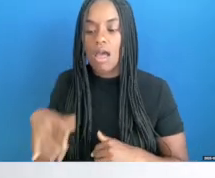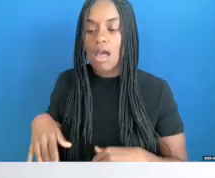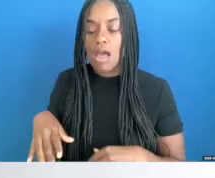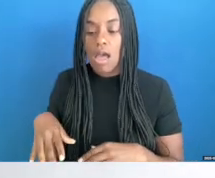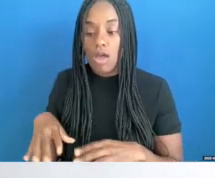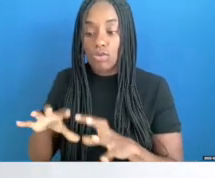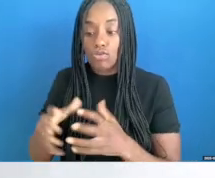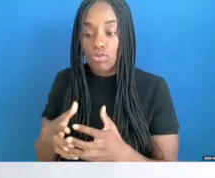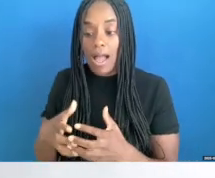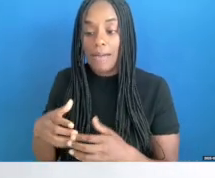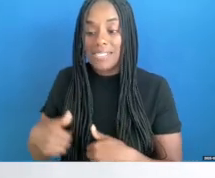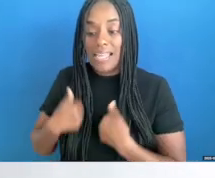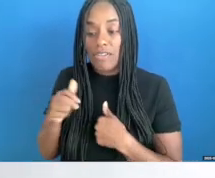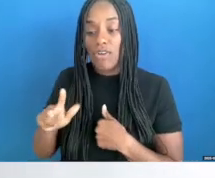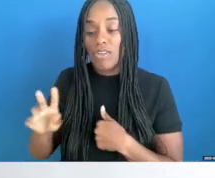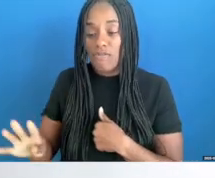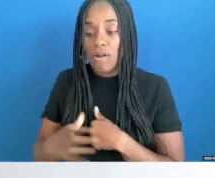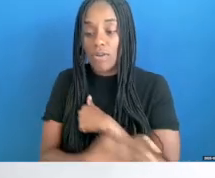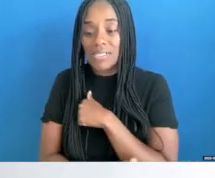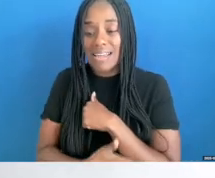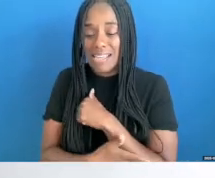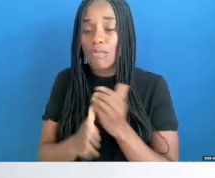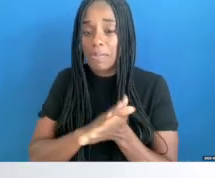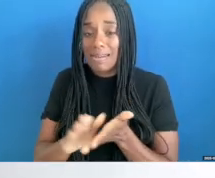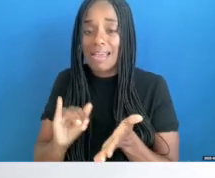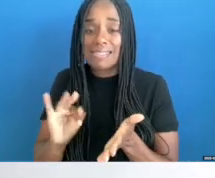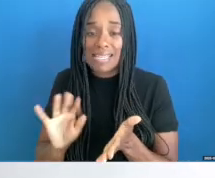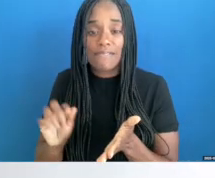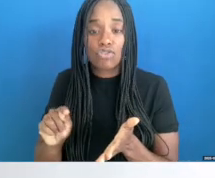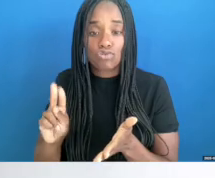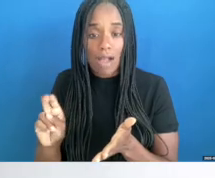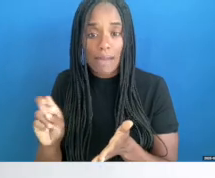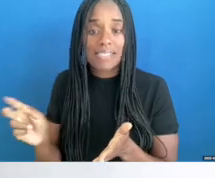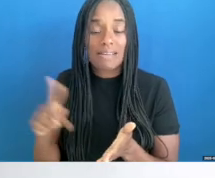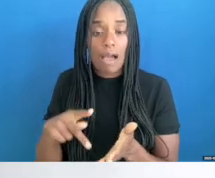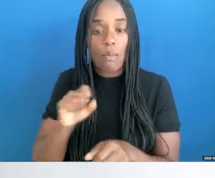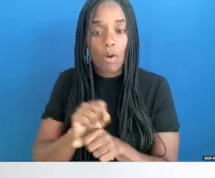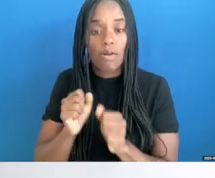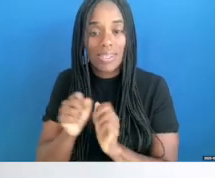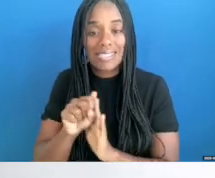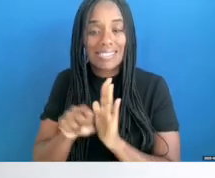to collectively start to come together and work with the county and the state to try to help reduce the